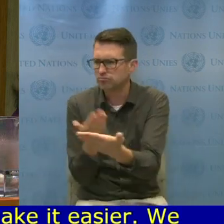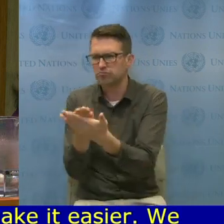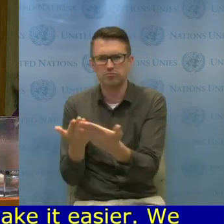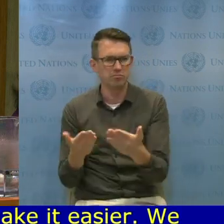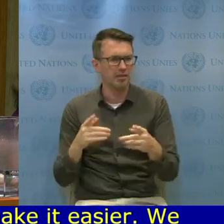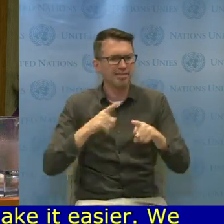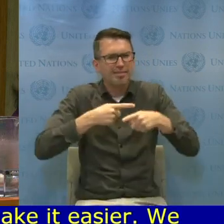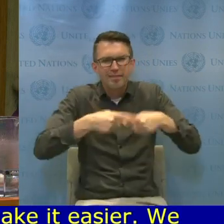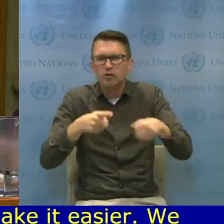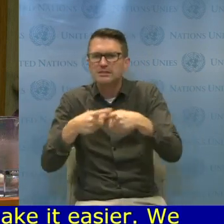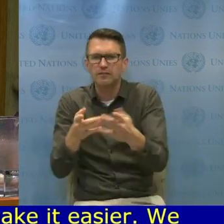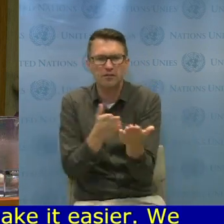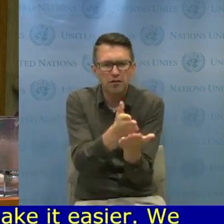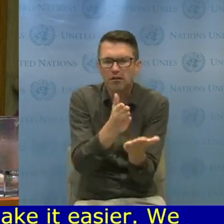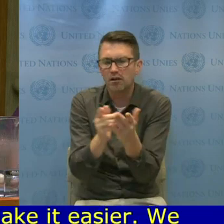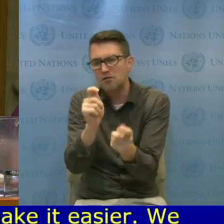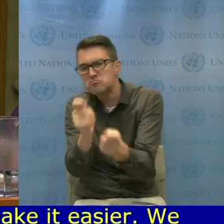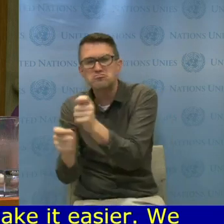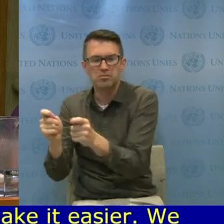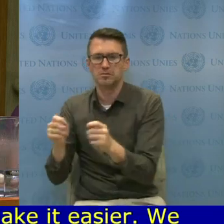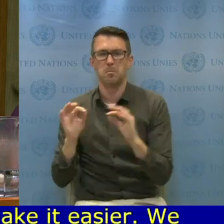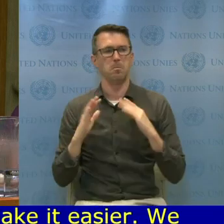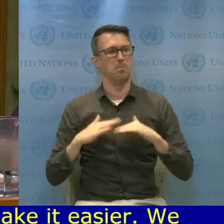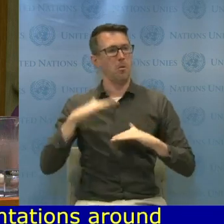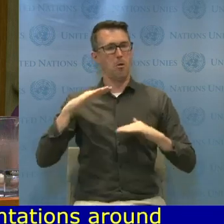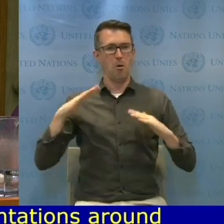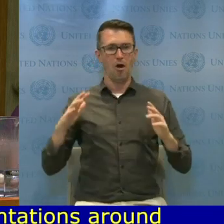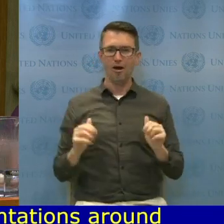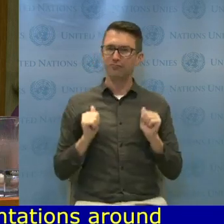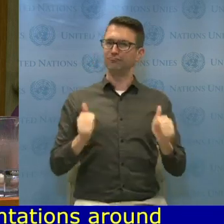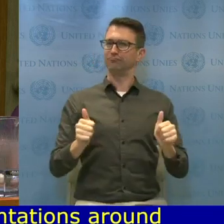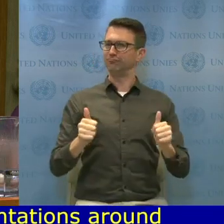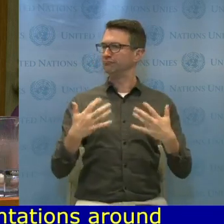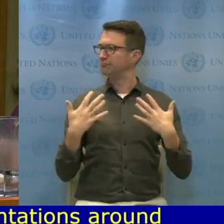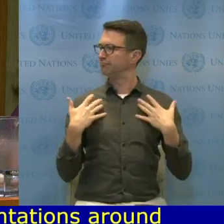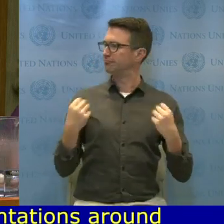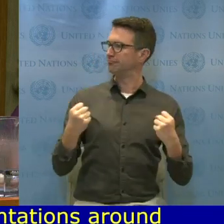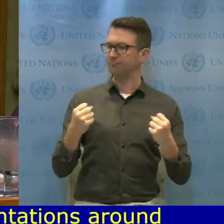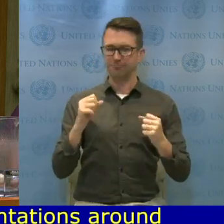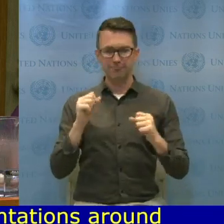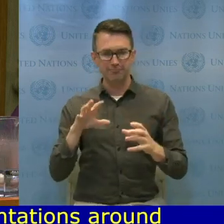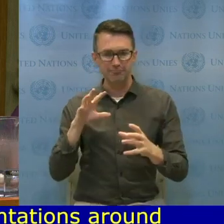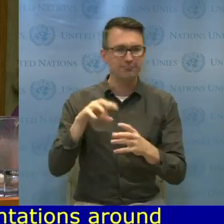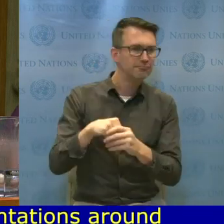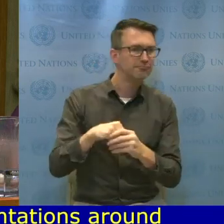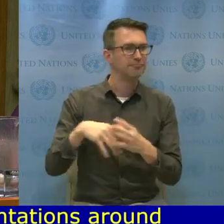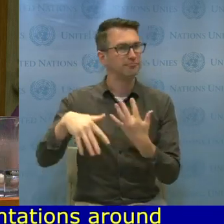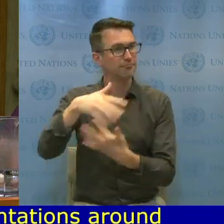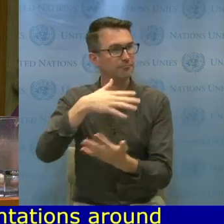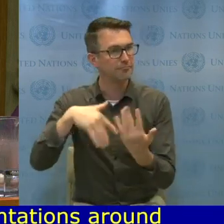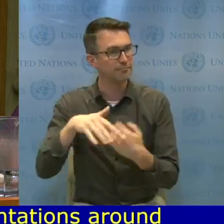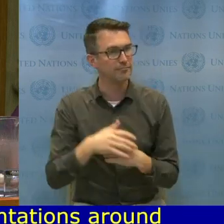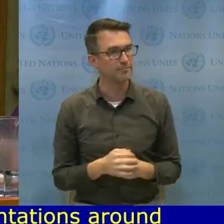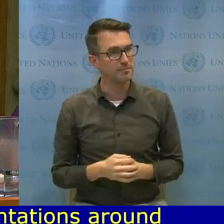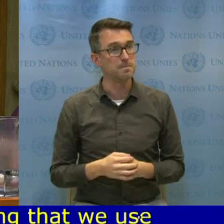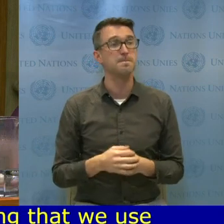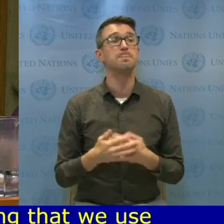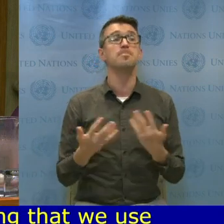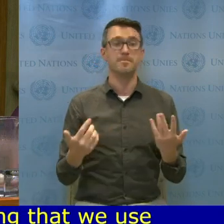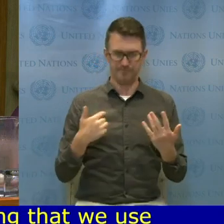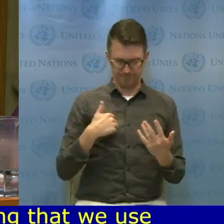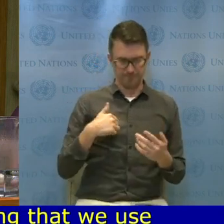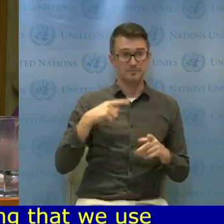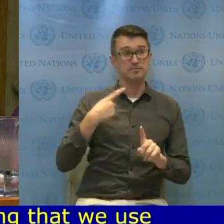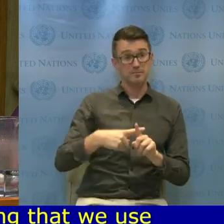with our membership to promote good health, but we also have developed presentations for frontline healthcare workers. This